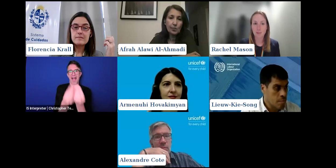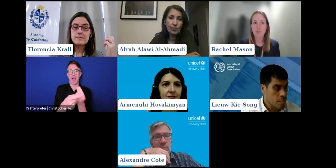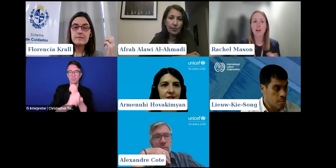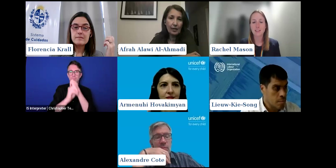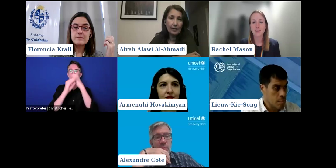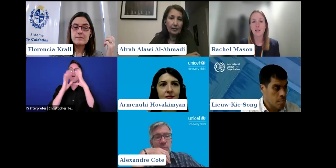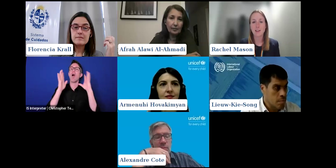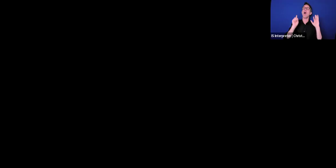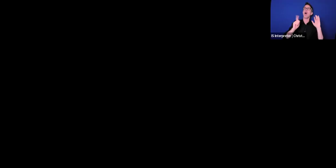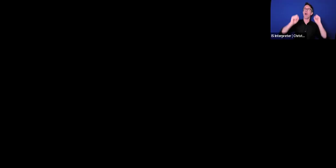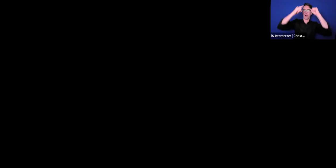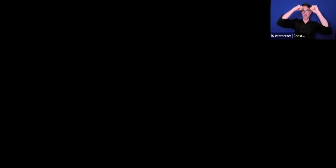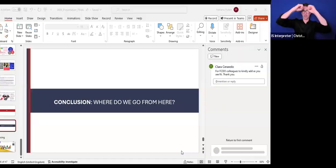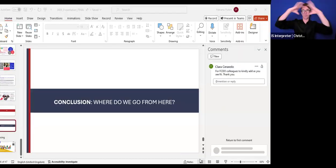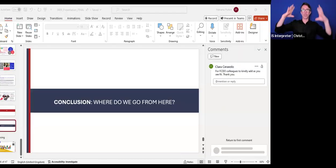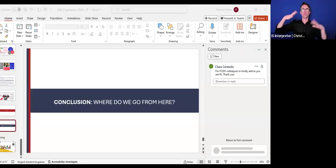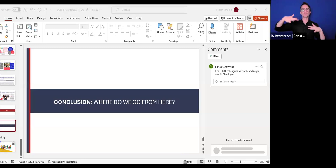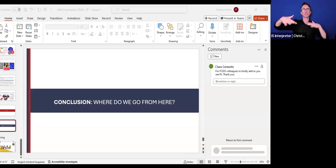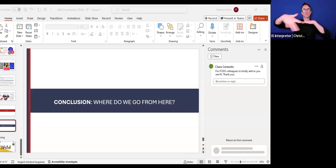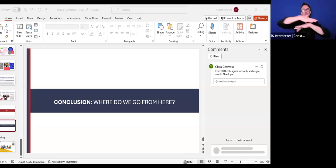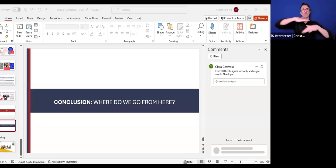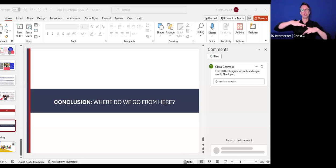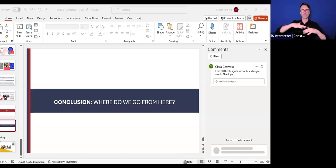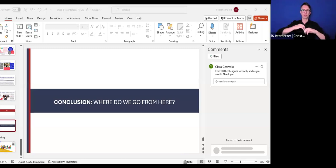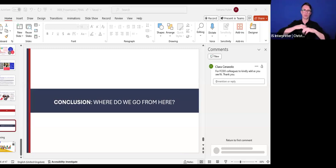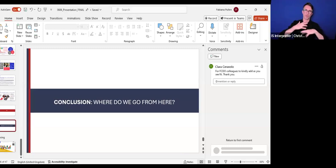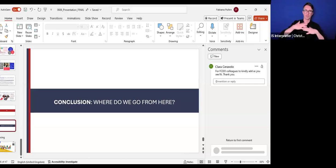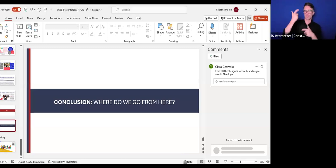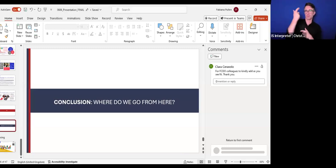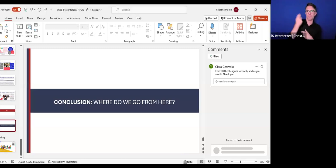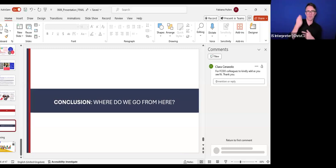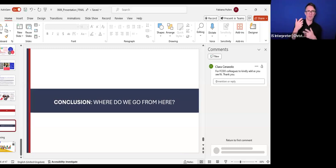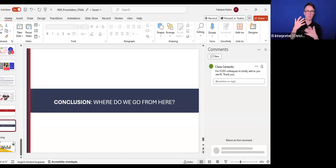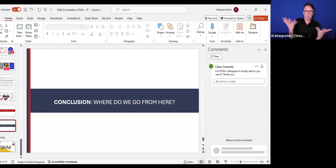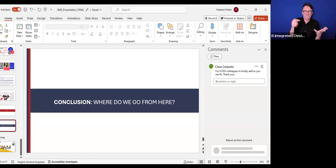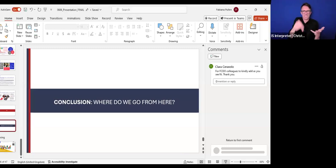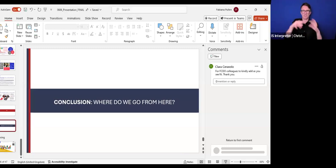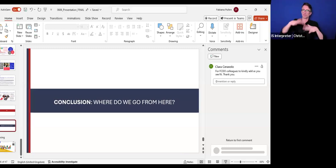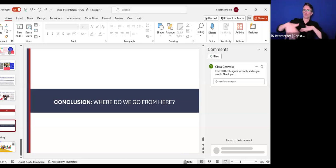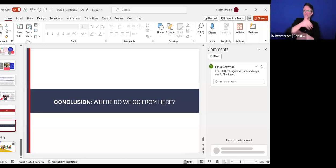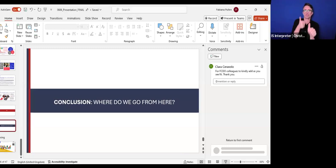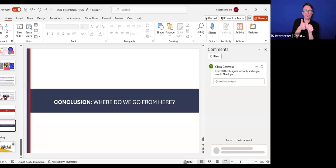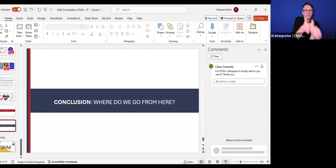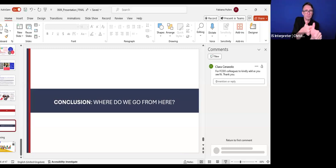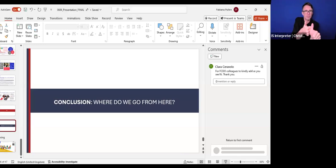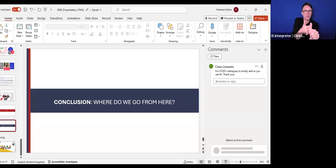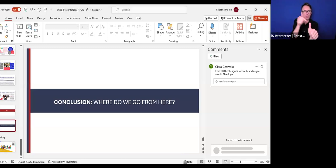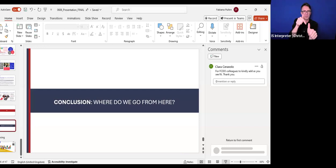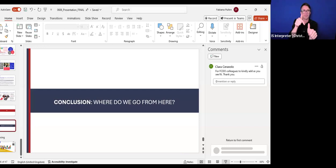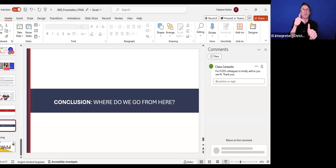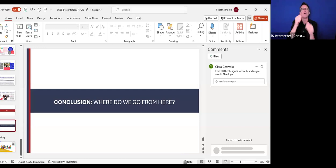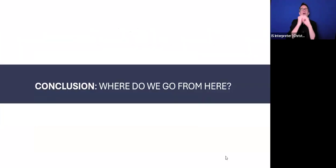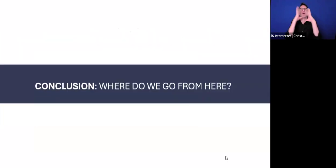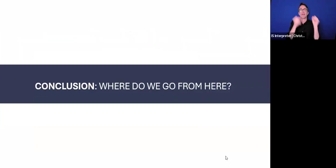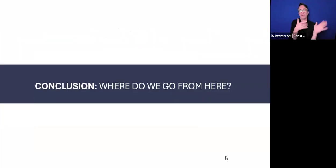things, see what works, and use this basis, and hopefully as a bit of an inspiration as well,